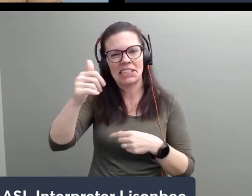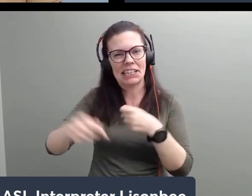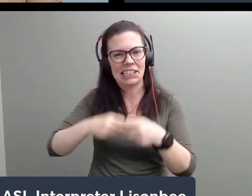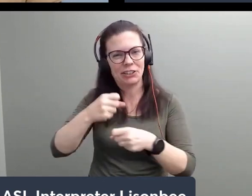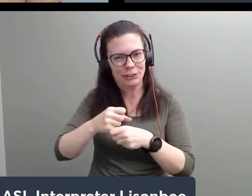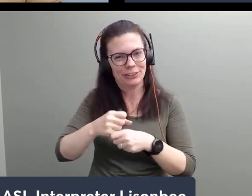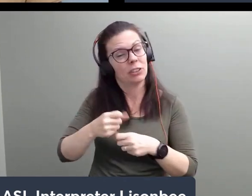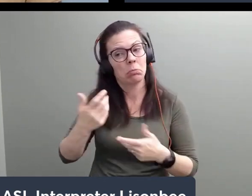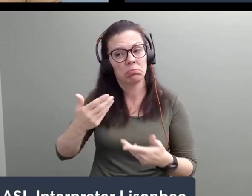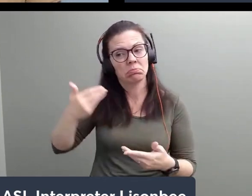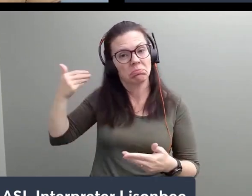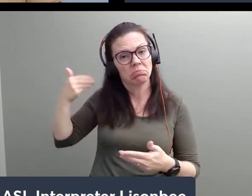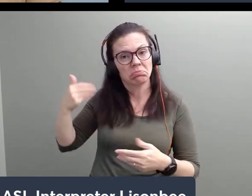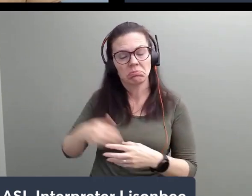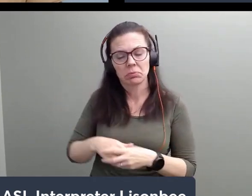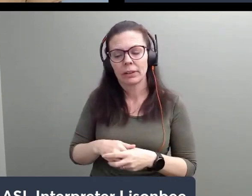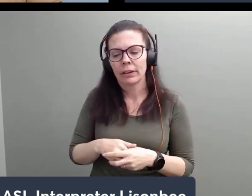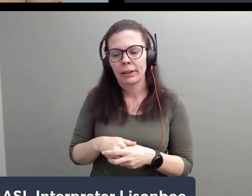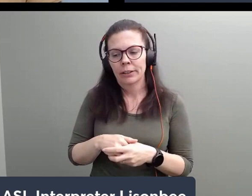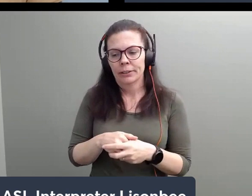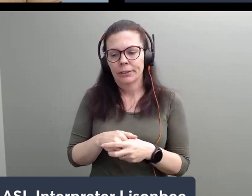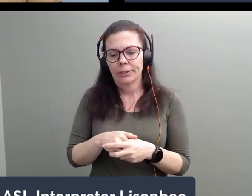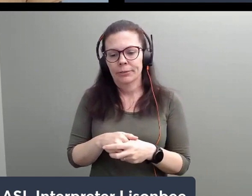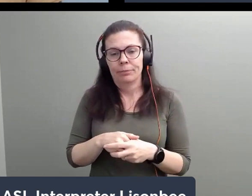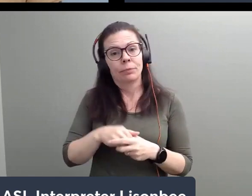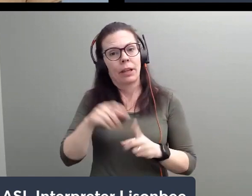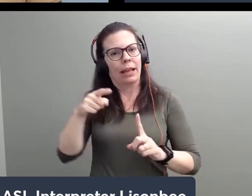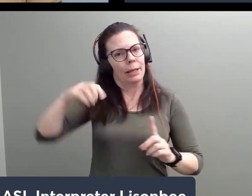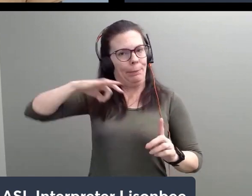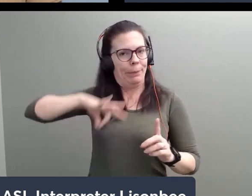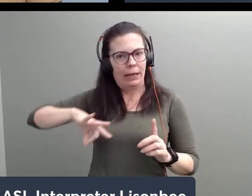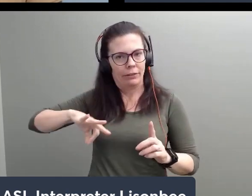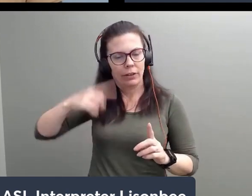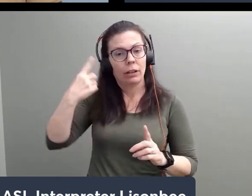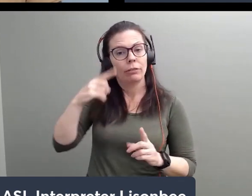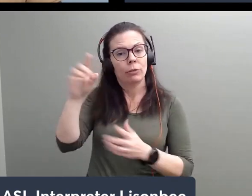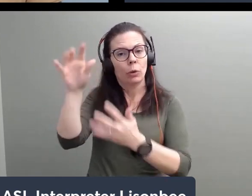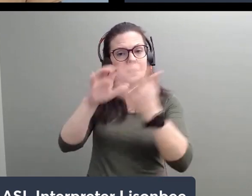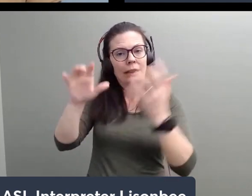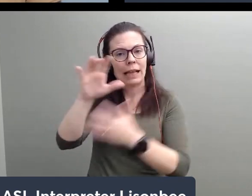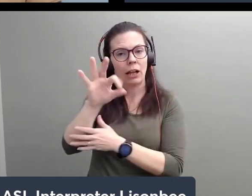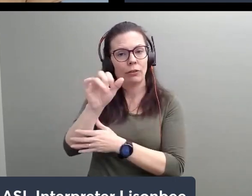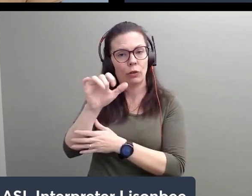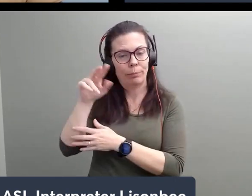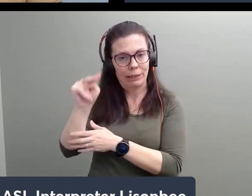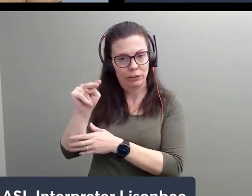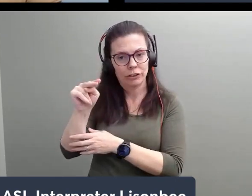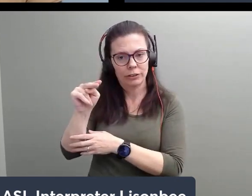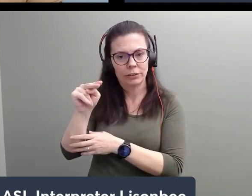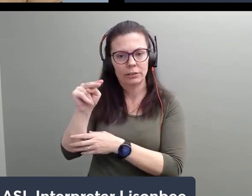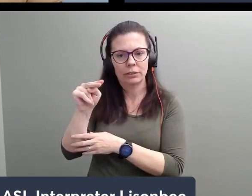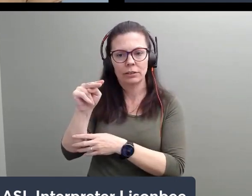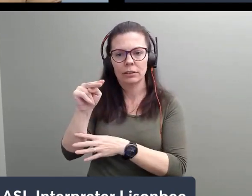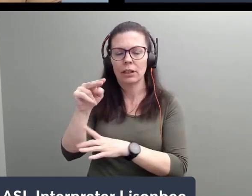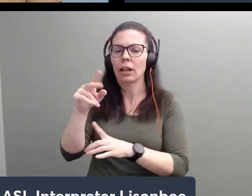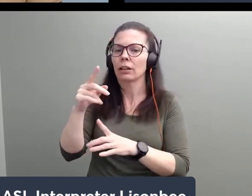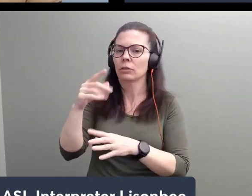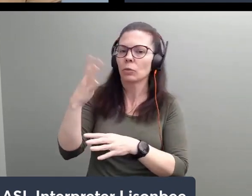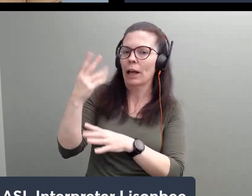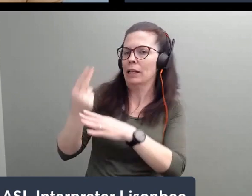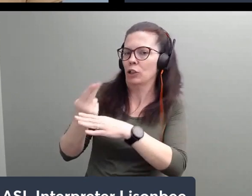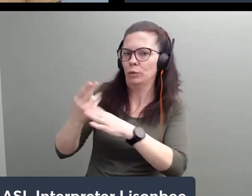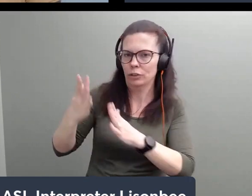time ago. And the benefits that the CloudFormation have, the reason why users use